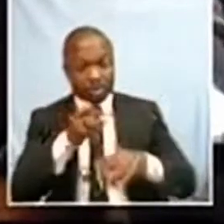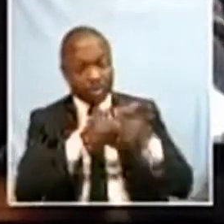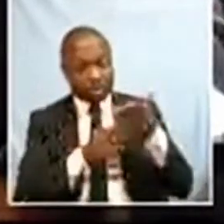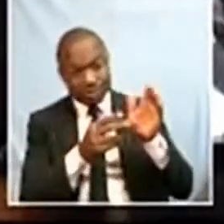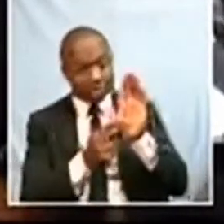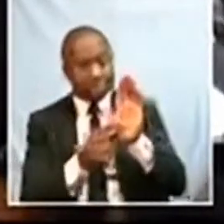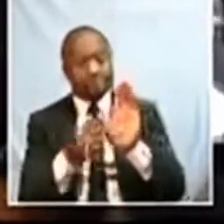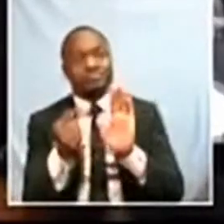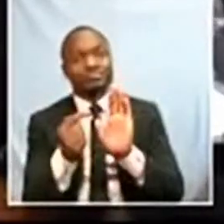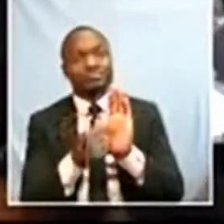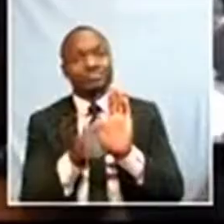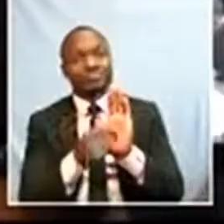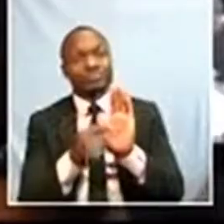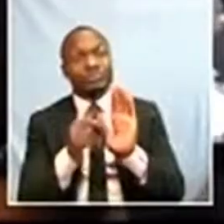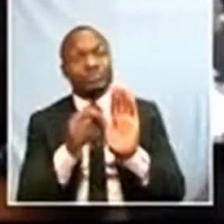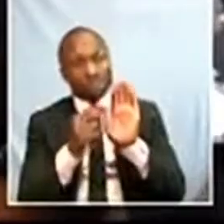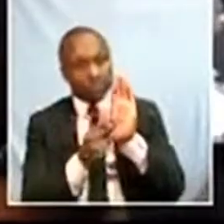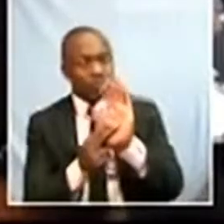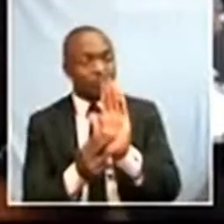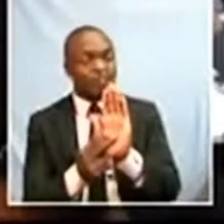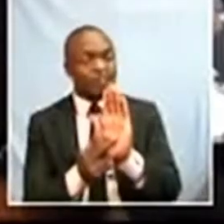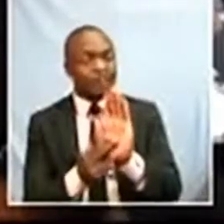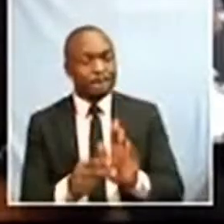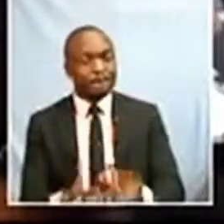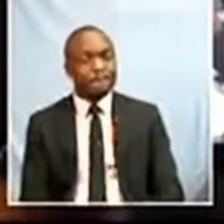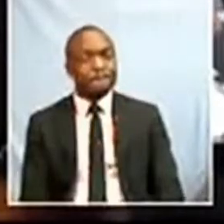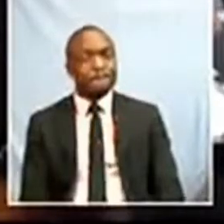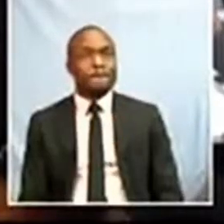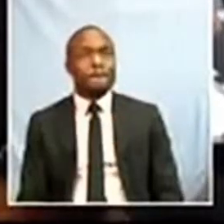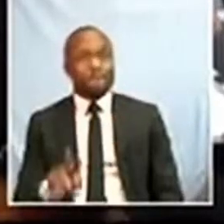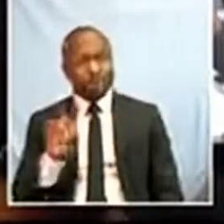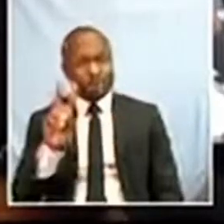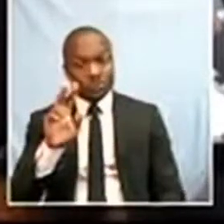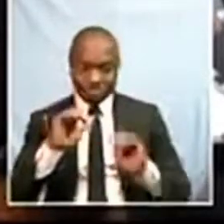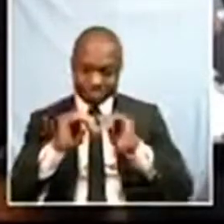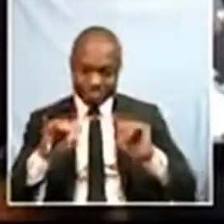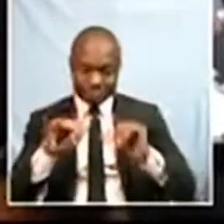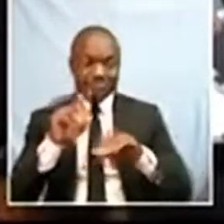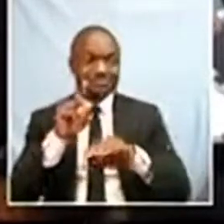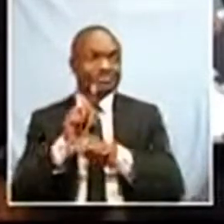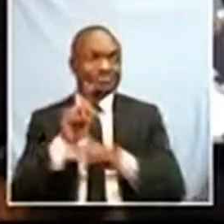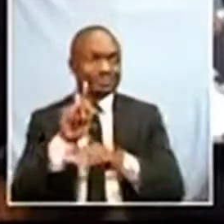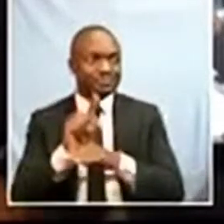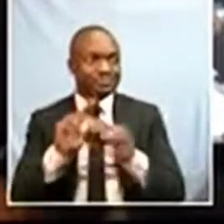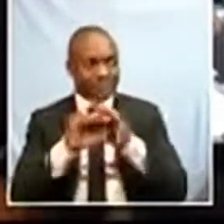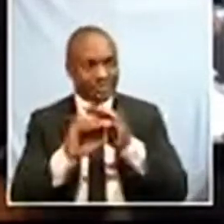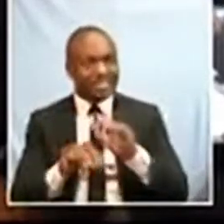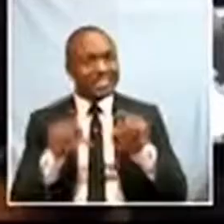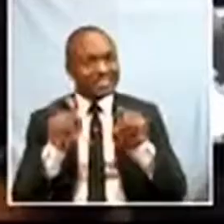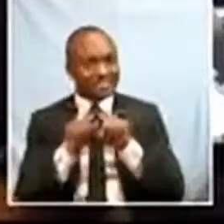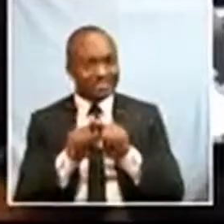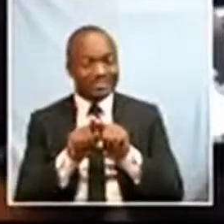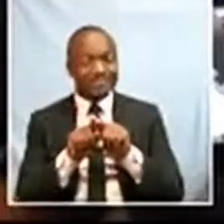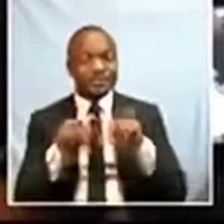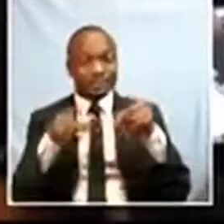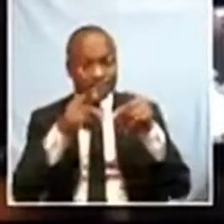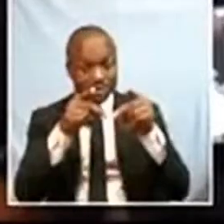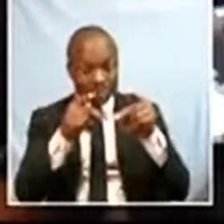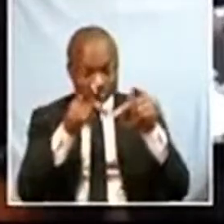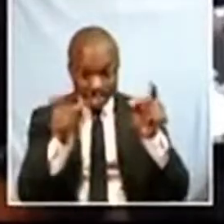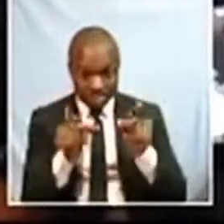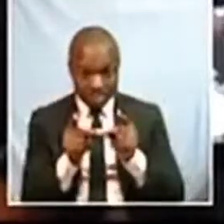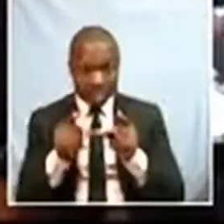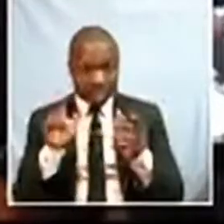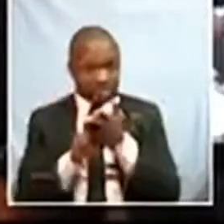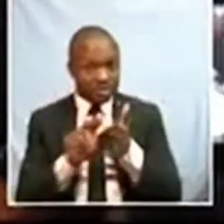here clearly shows that there are two separate contracts under the same site. Sure. The first contract signed